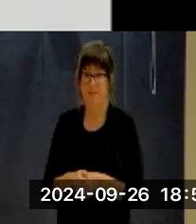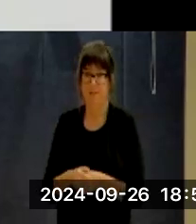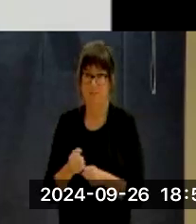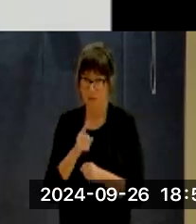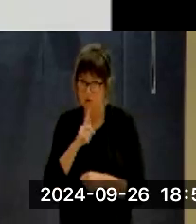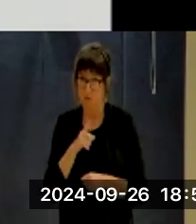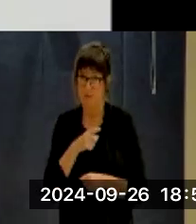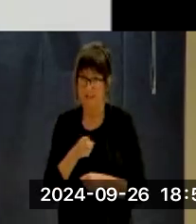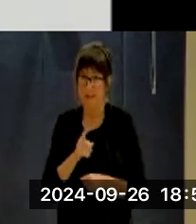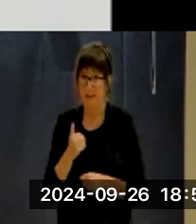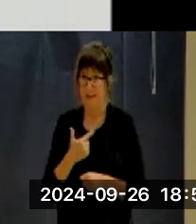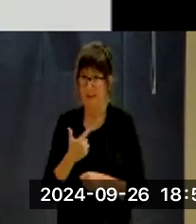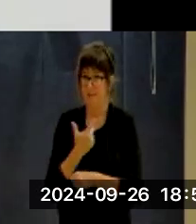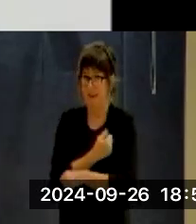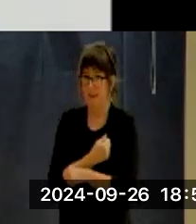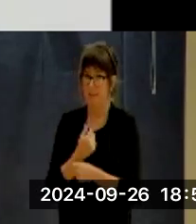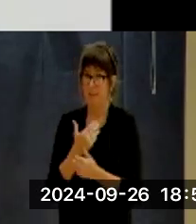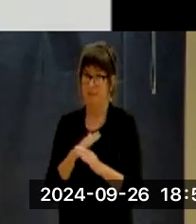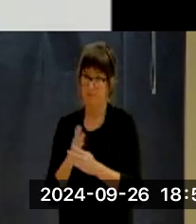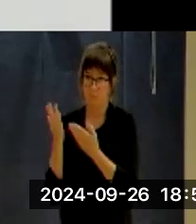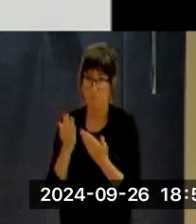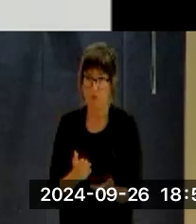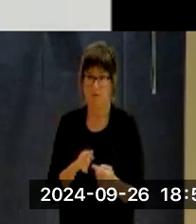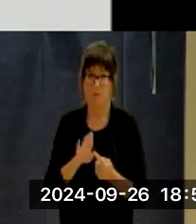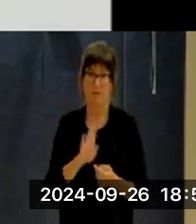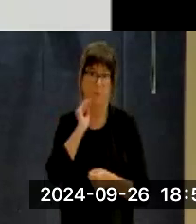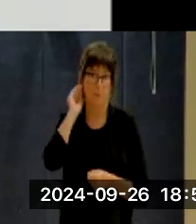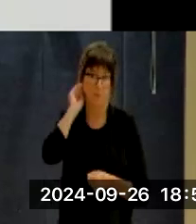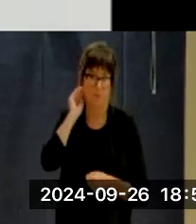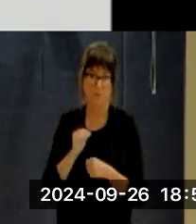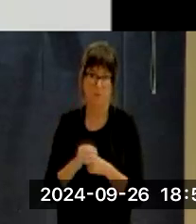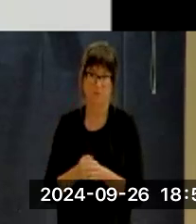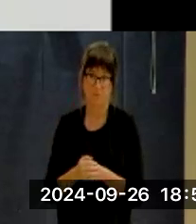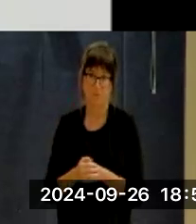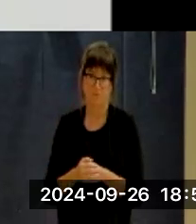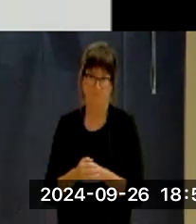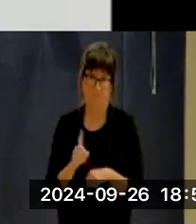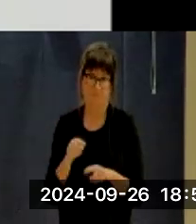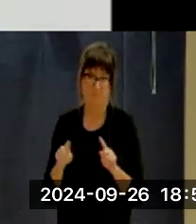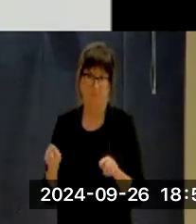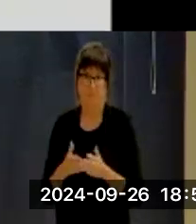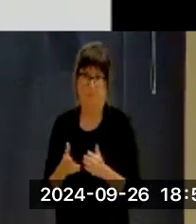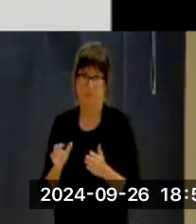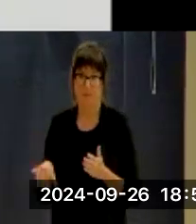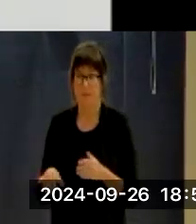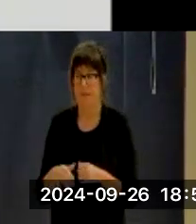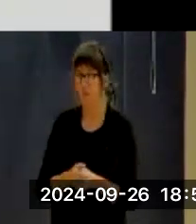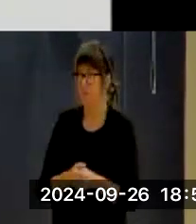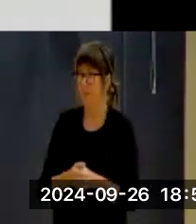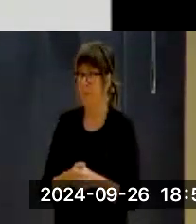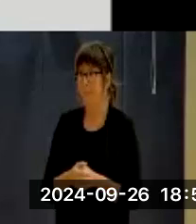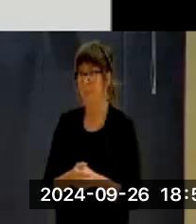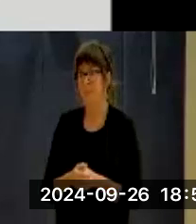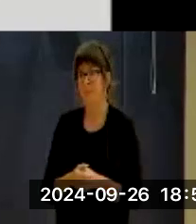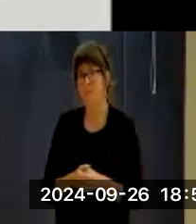they had vaccines brought to them, all the different things like that. And as far as how